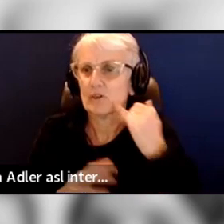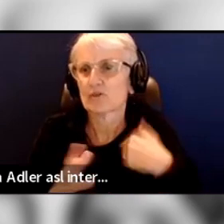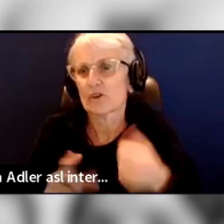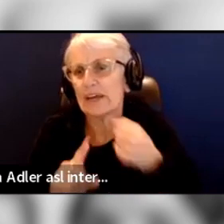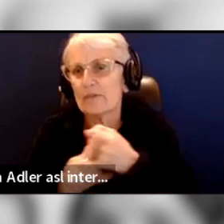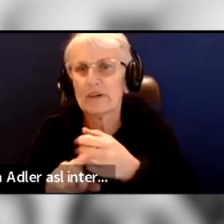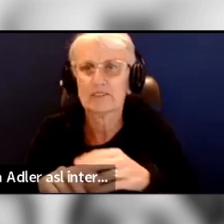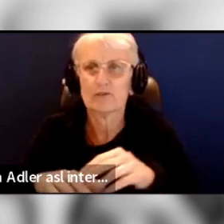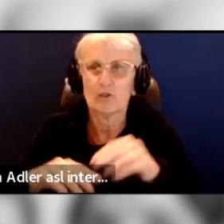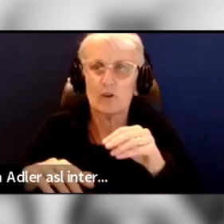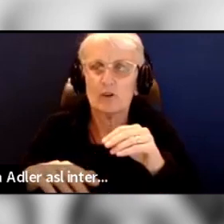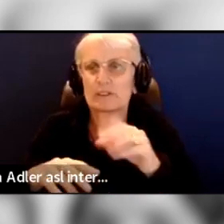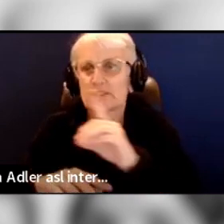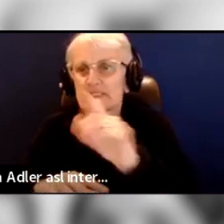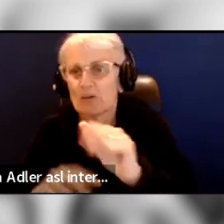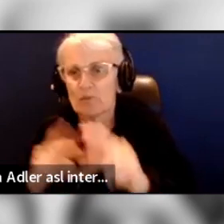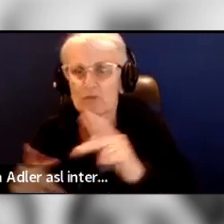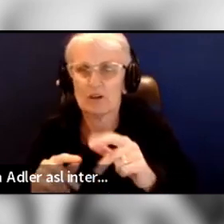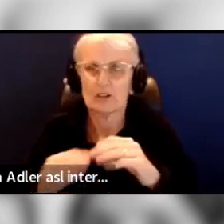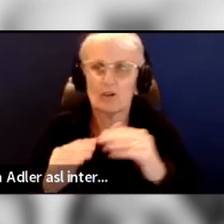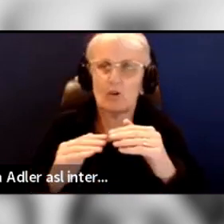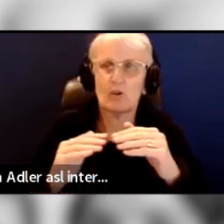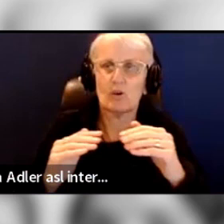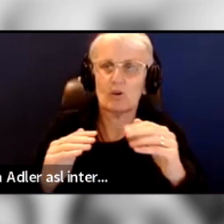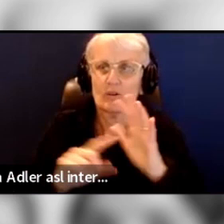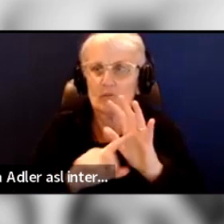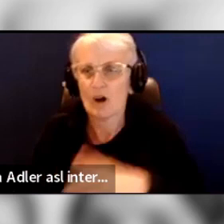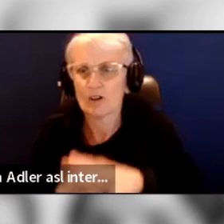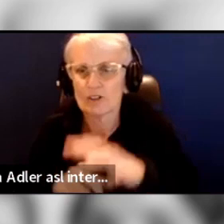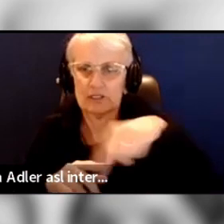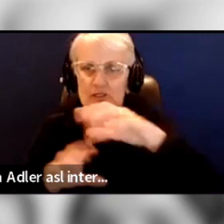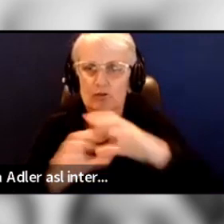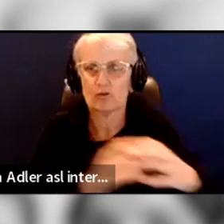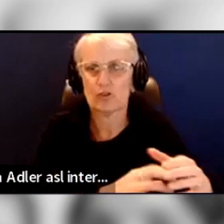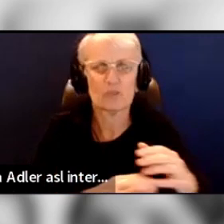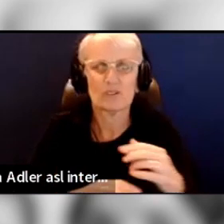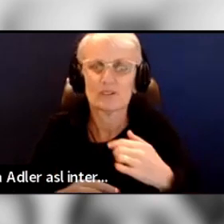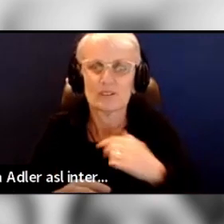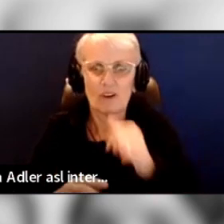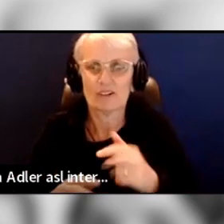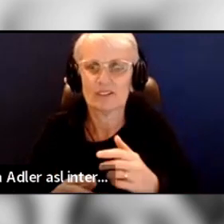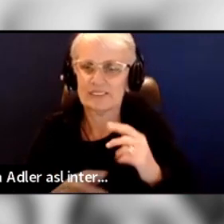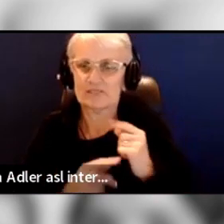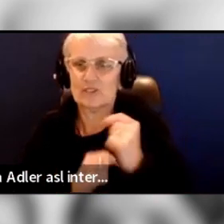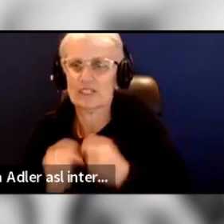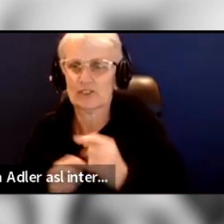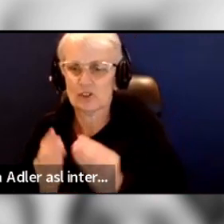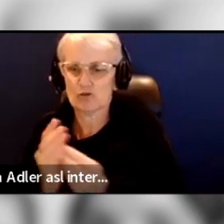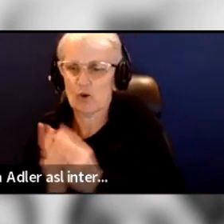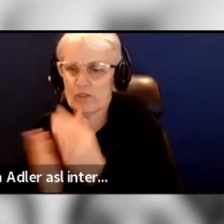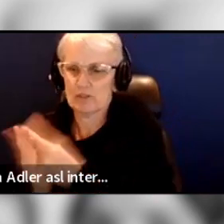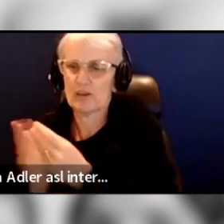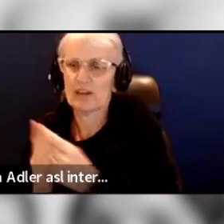or marginalized people, a lot of times you don't fit that traditional definition of growth and revenue. So it's really good